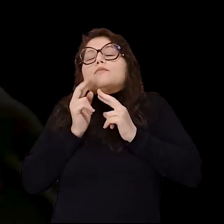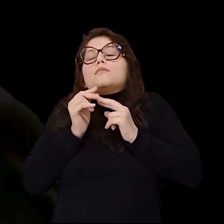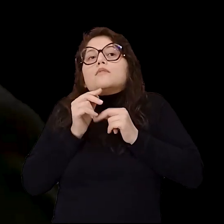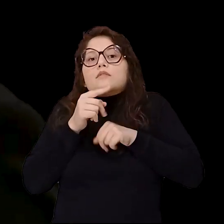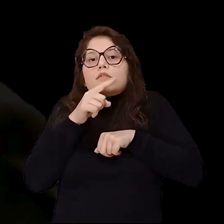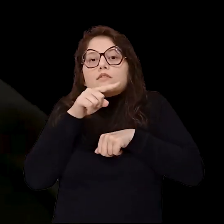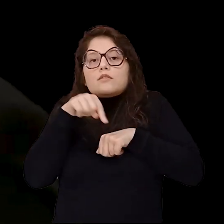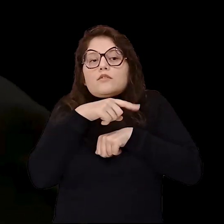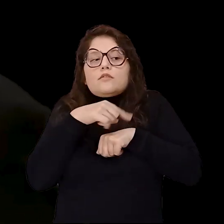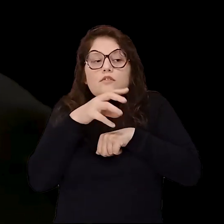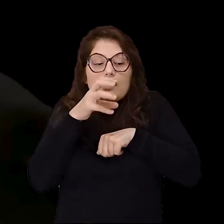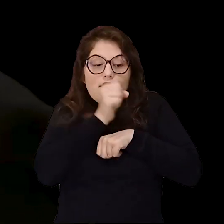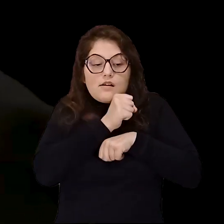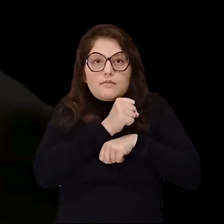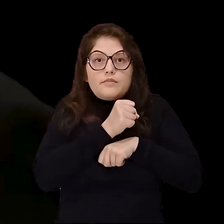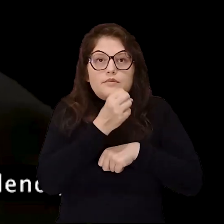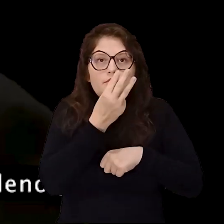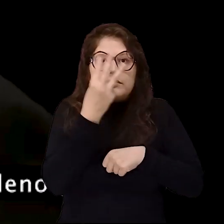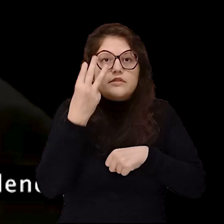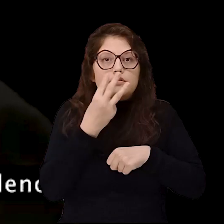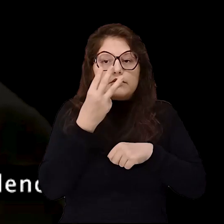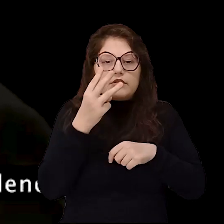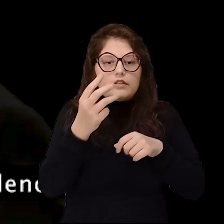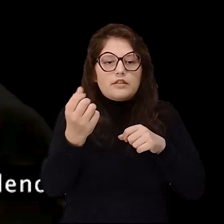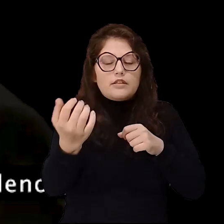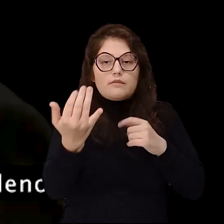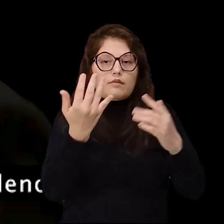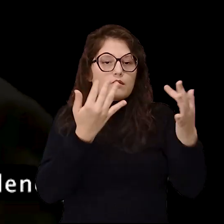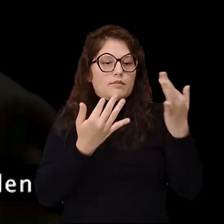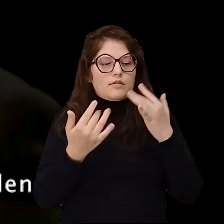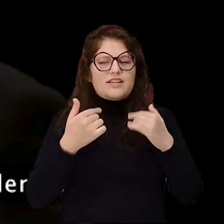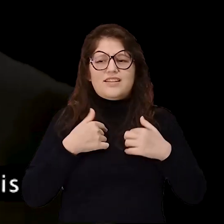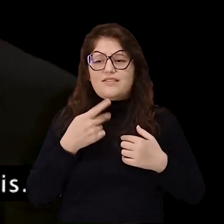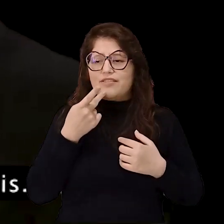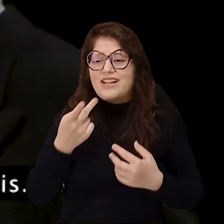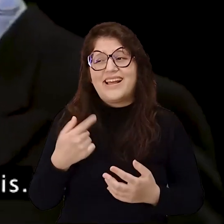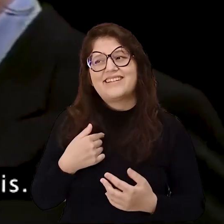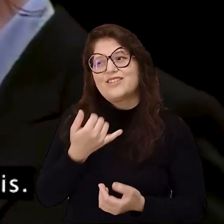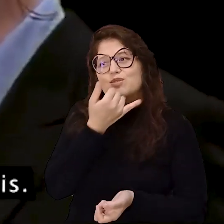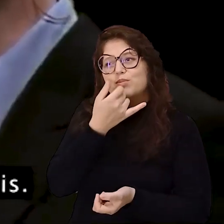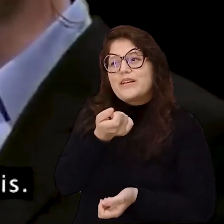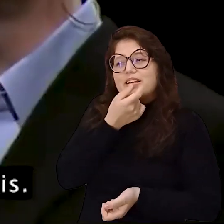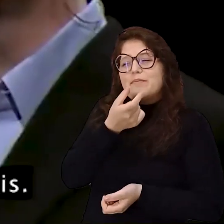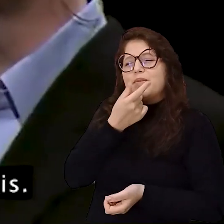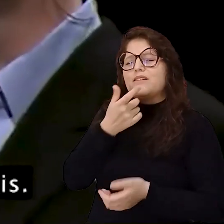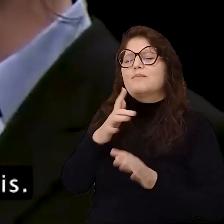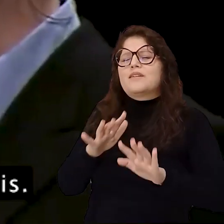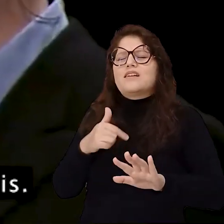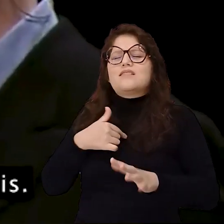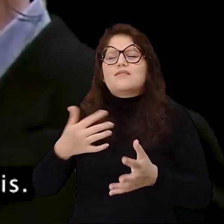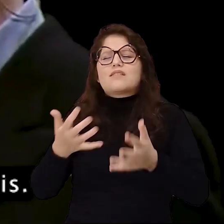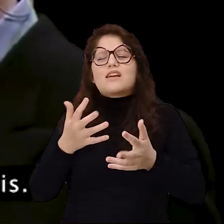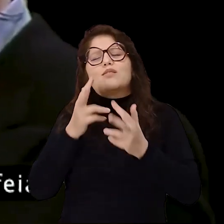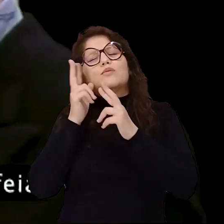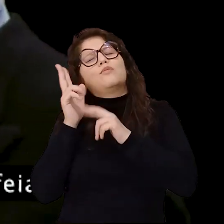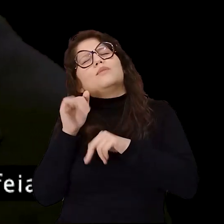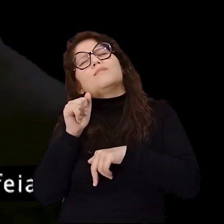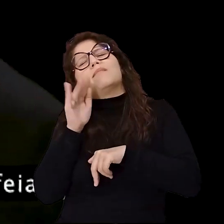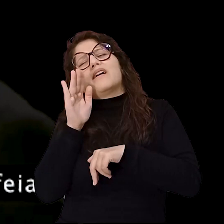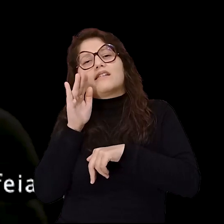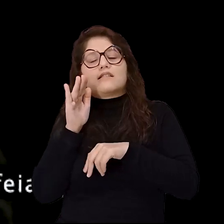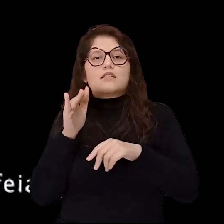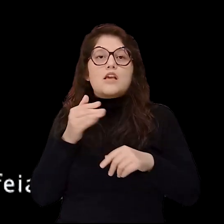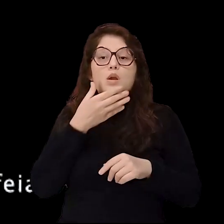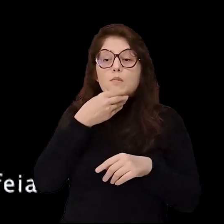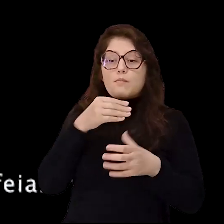when they come home, it just comes so fast. She said, I've been taking a lot of Tylenol, anything I can take so that I can sleep more. My